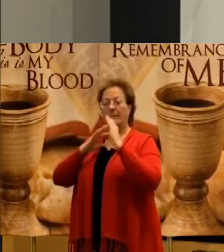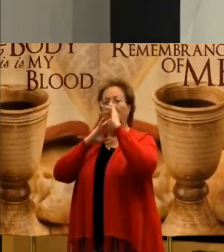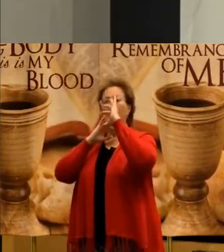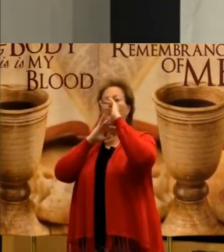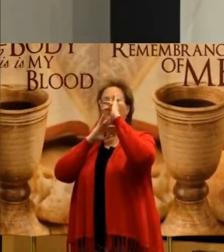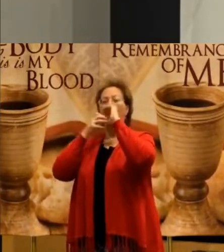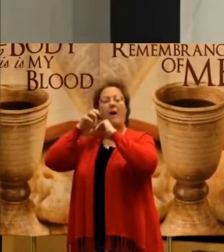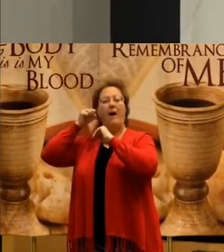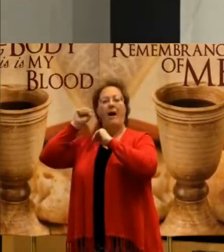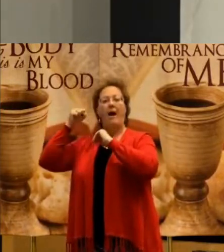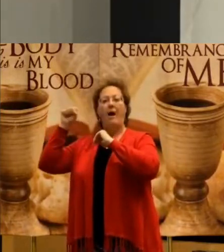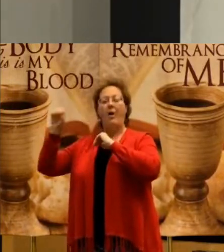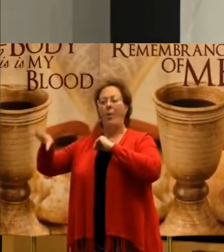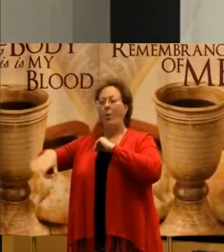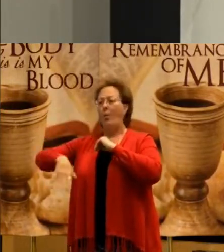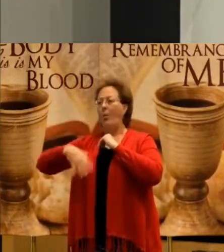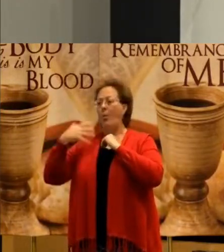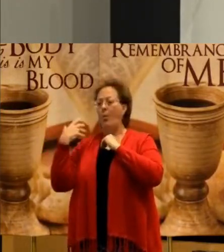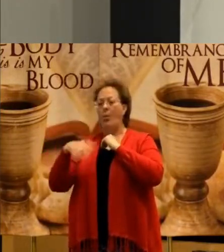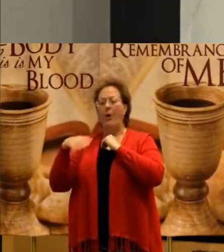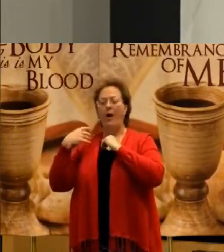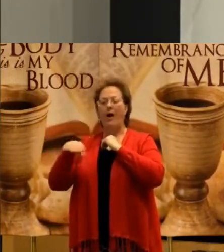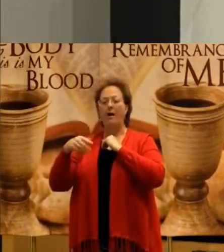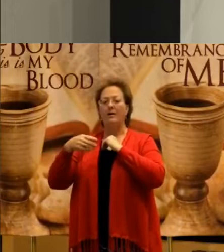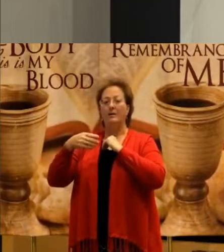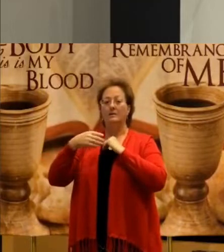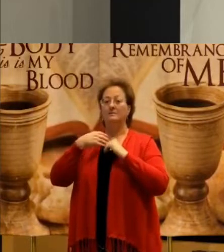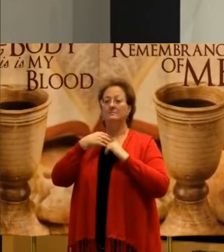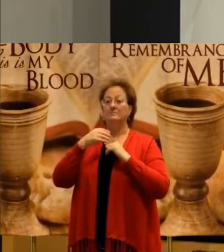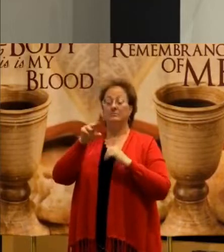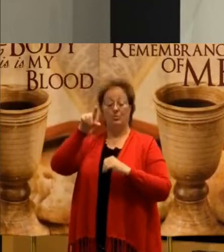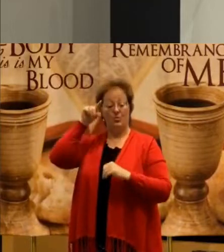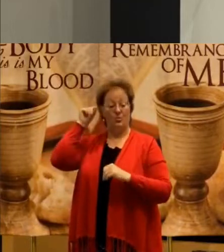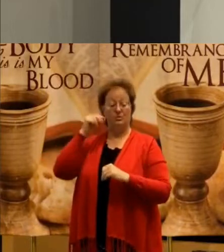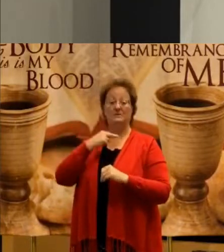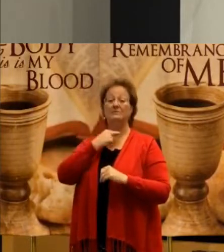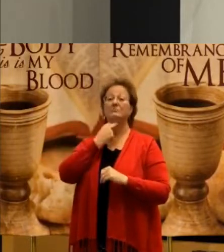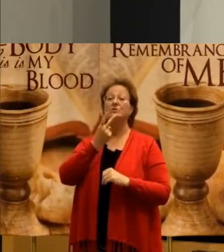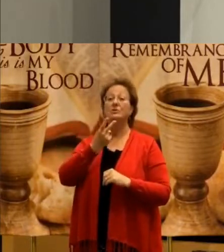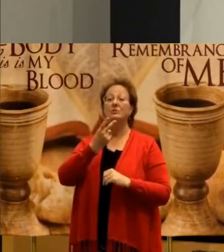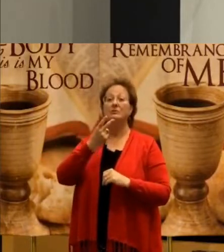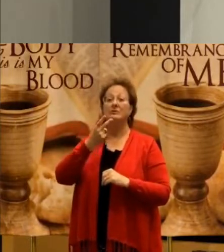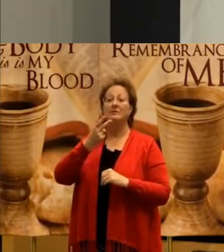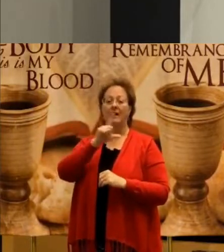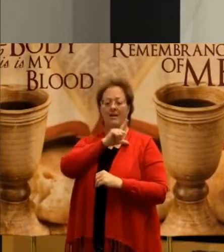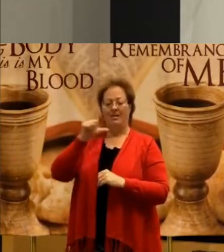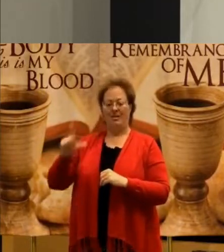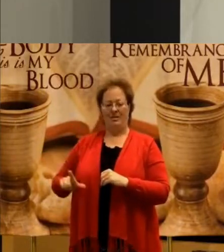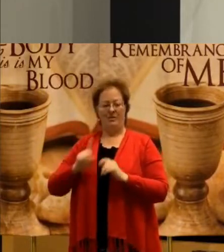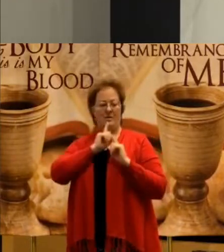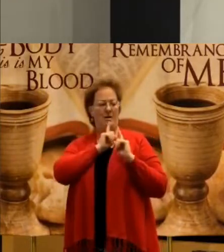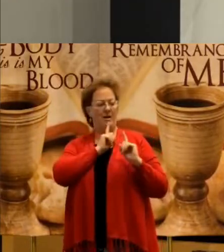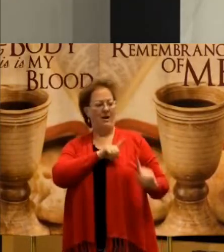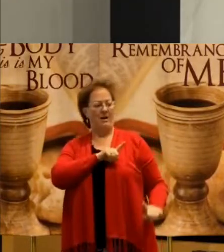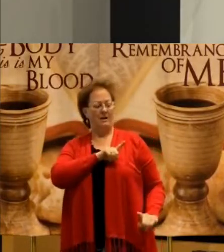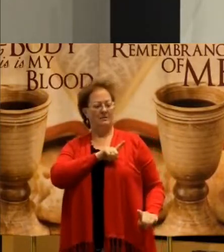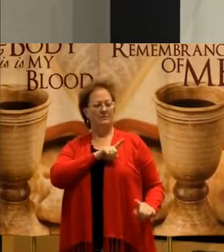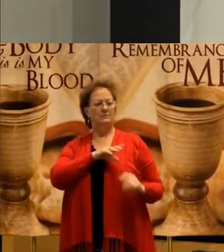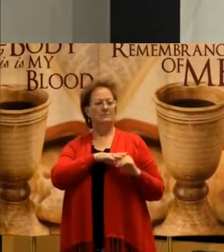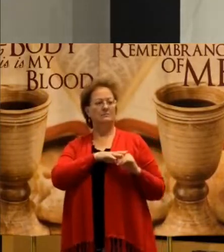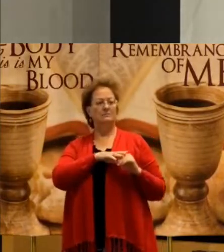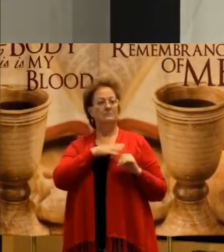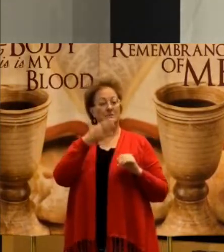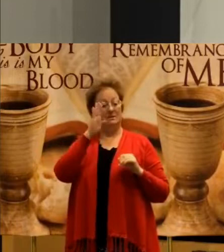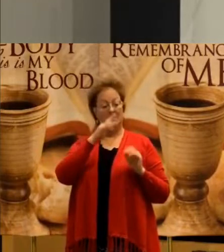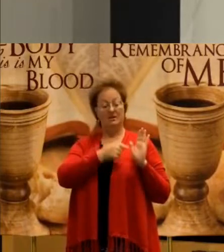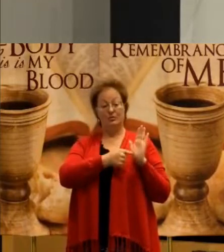louder, Moses spoke, and the voice of God answered him. So just as God had displayed his mighty power when he brought